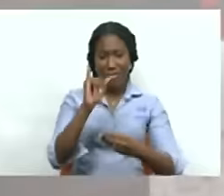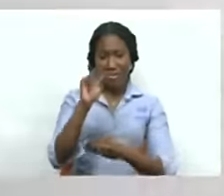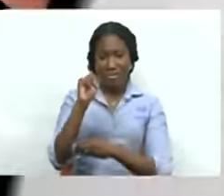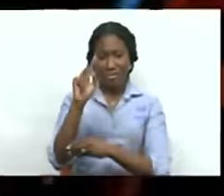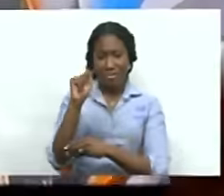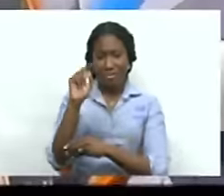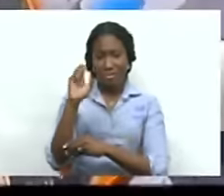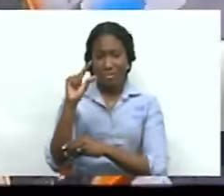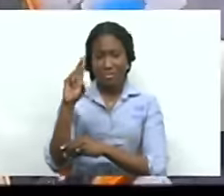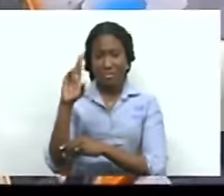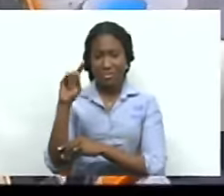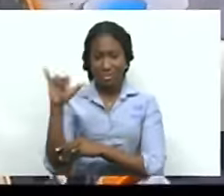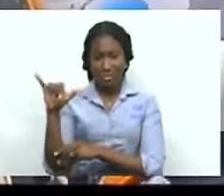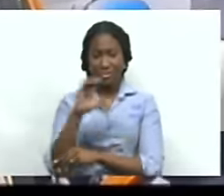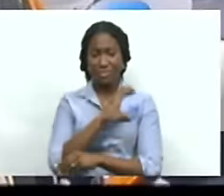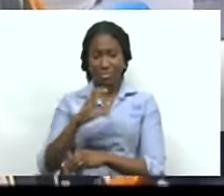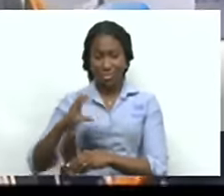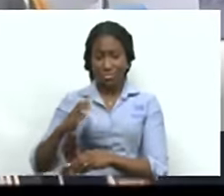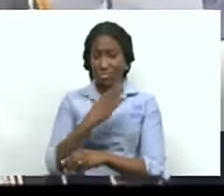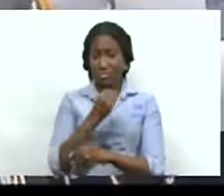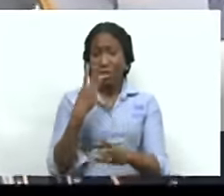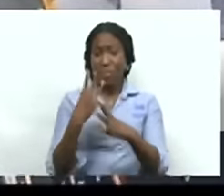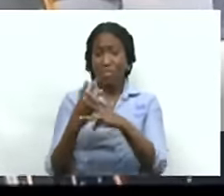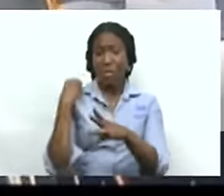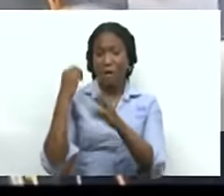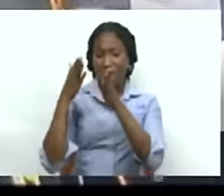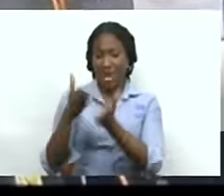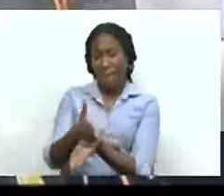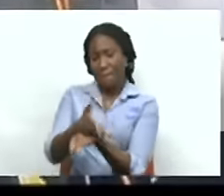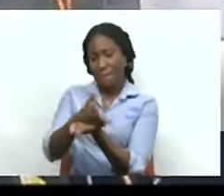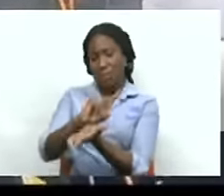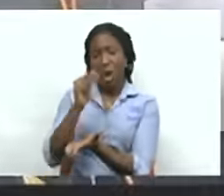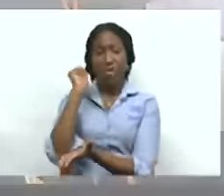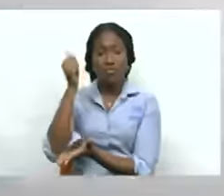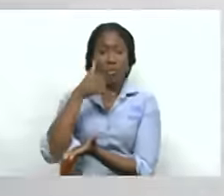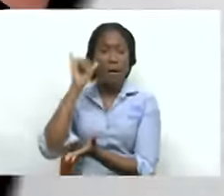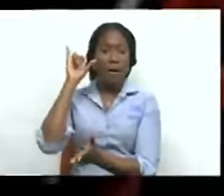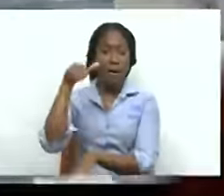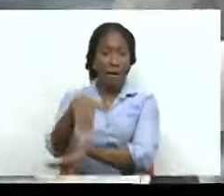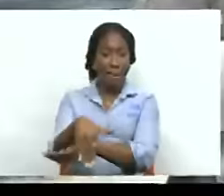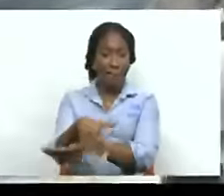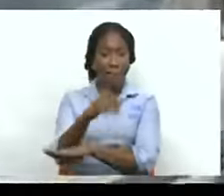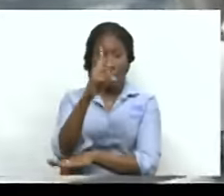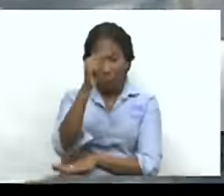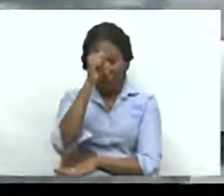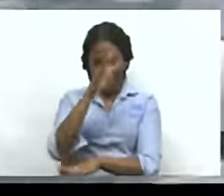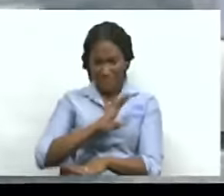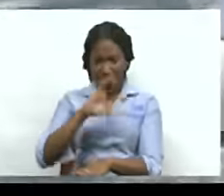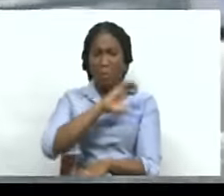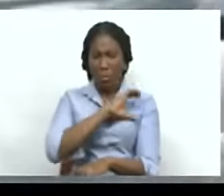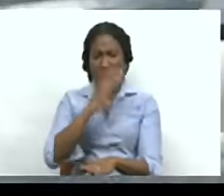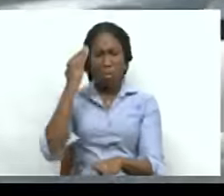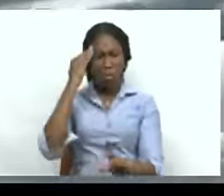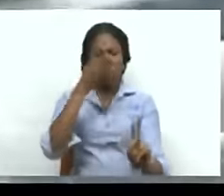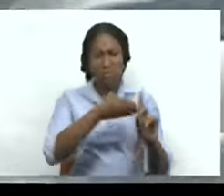Prison officer shot and killed in Arima last evening. A man known to police is found dead in Old Grange,